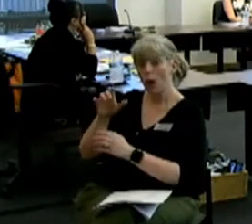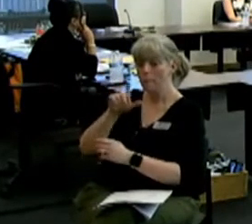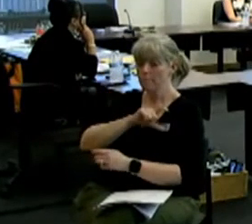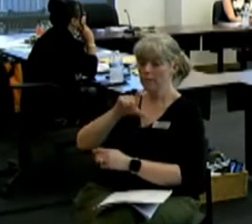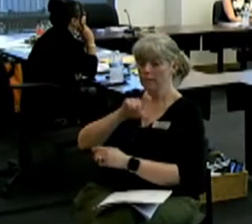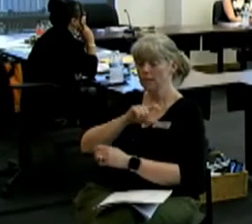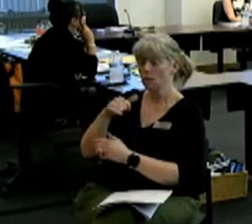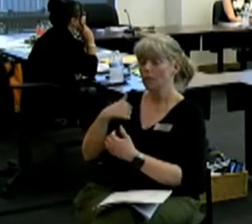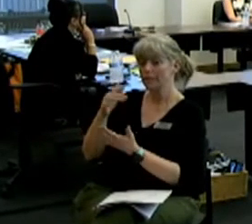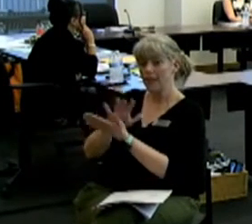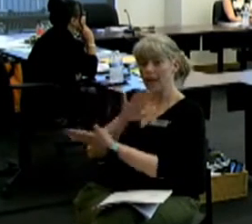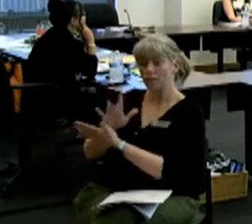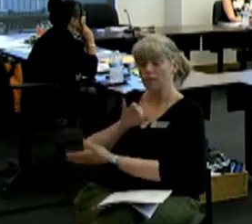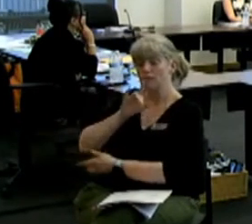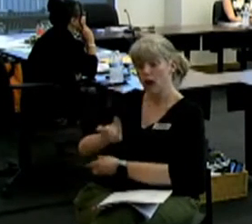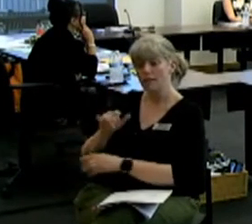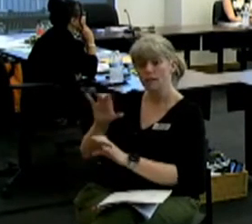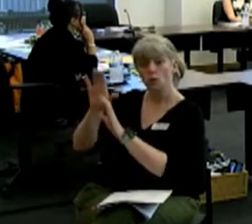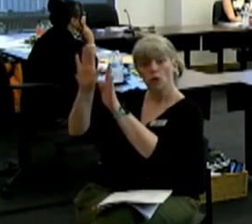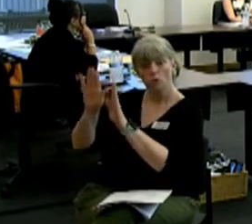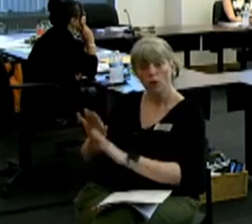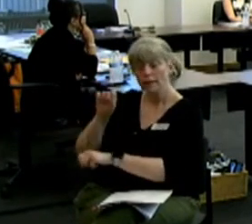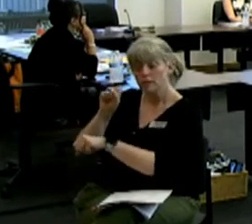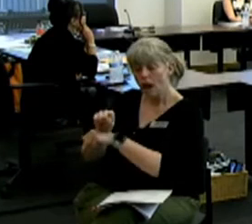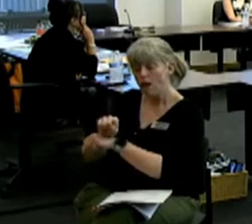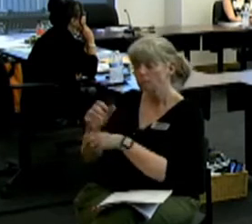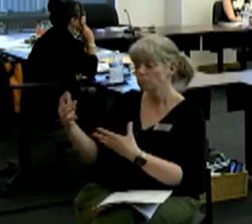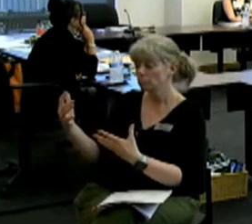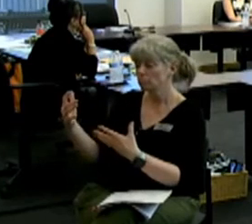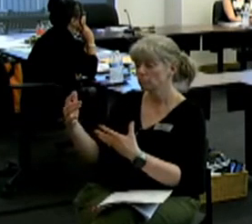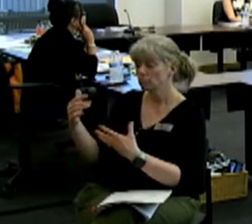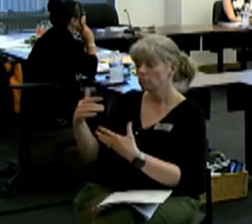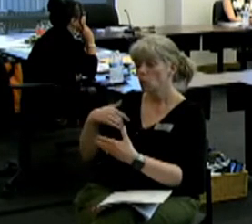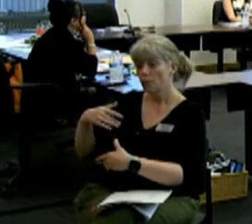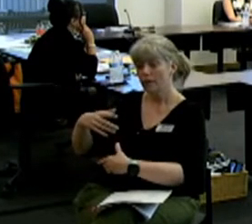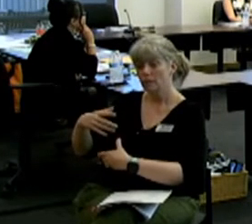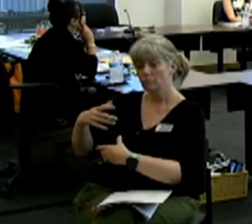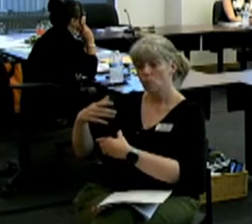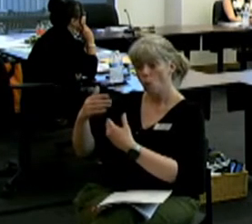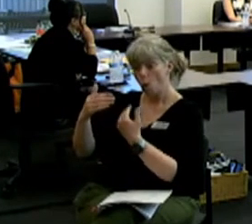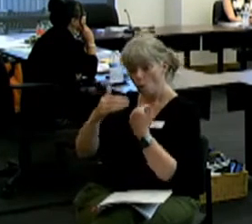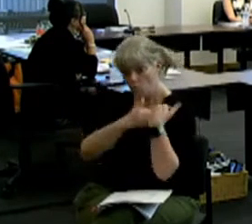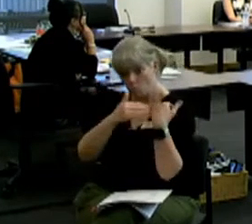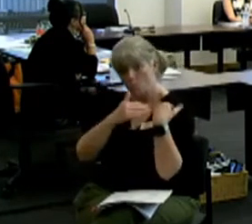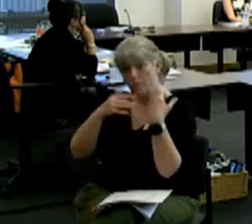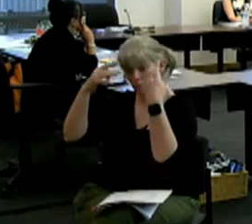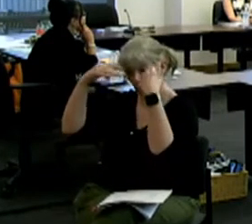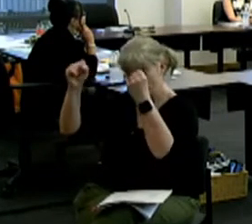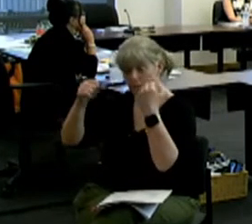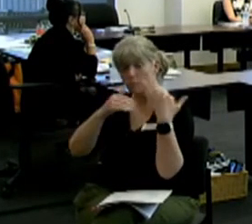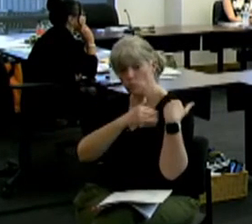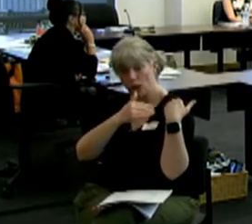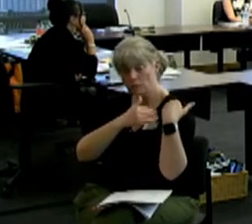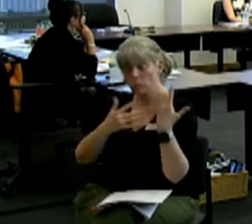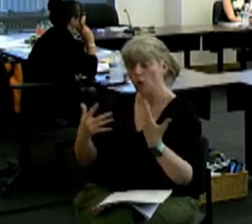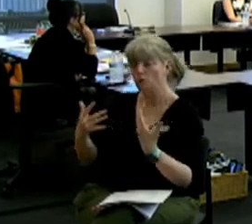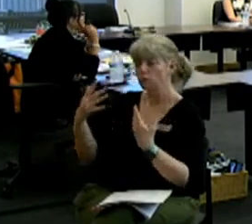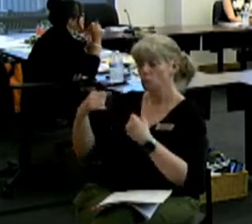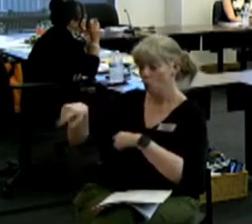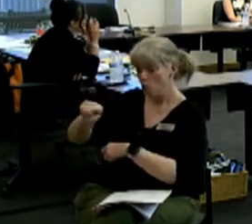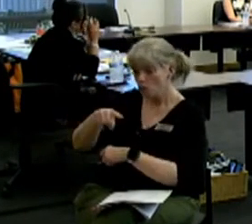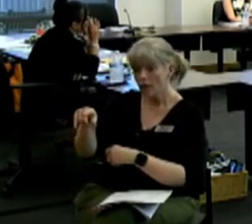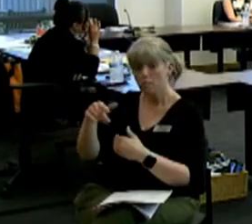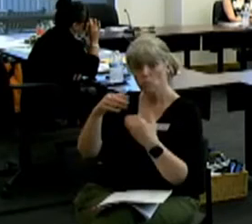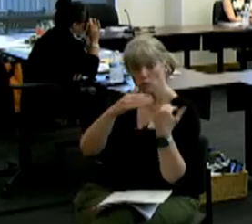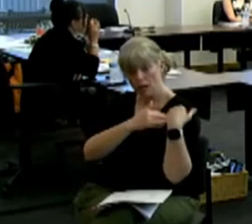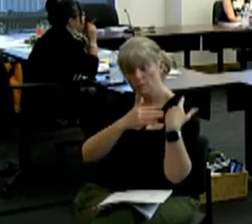what these documents are. I think they do a great job. We hold the president accountable. The president holds them accountable. The minute we're